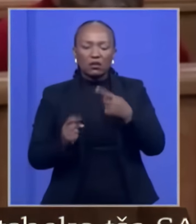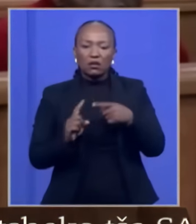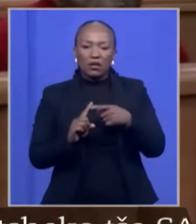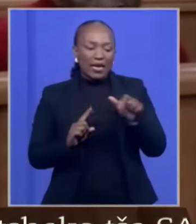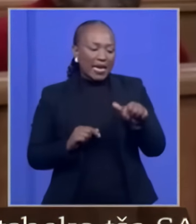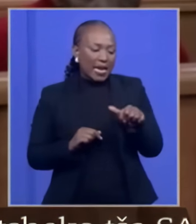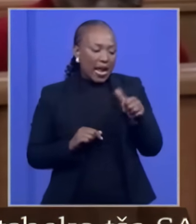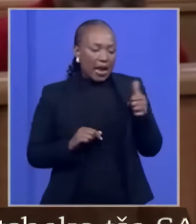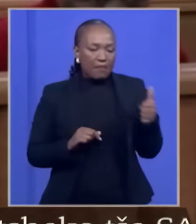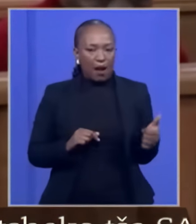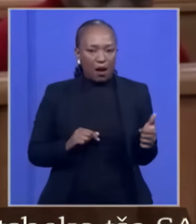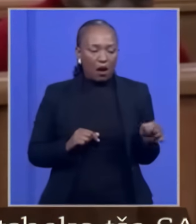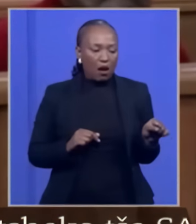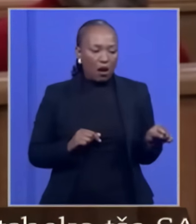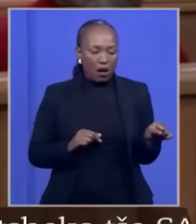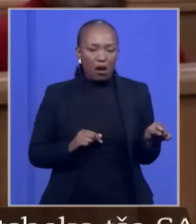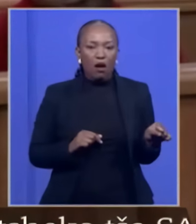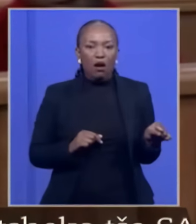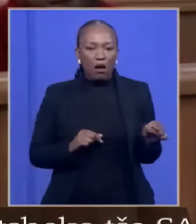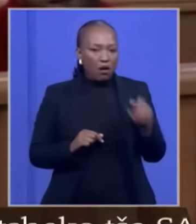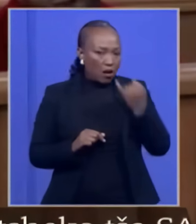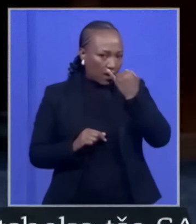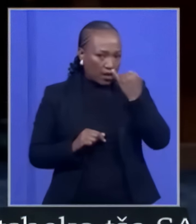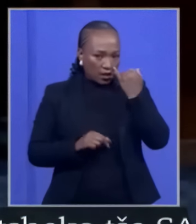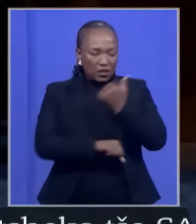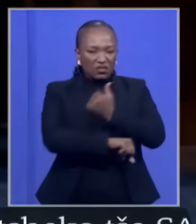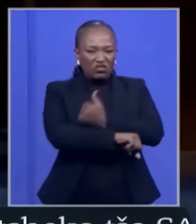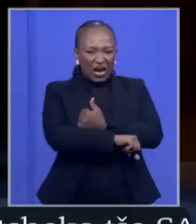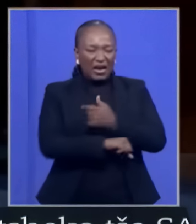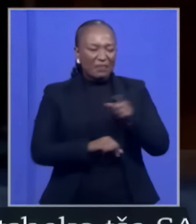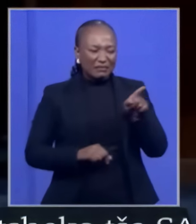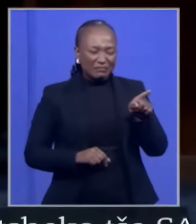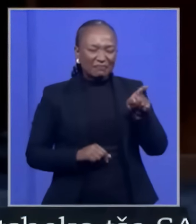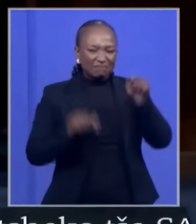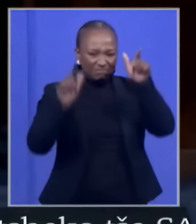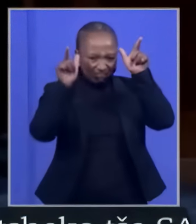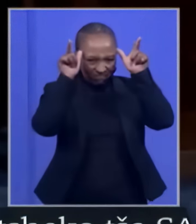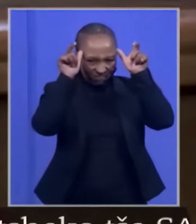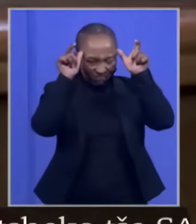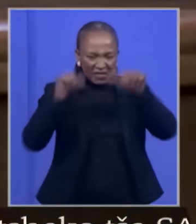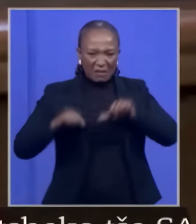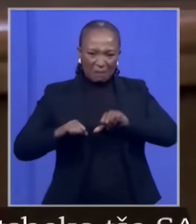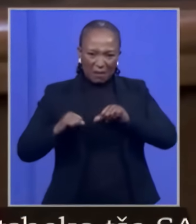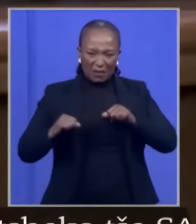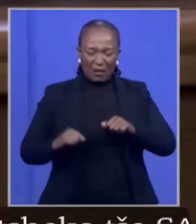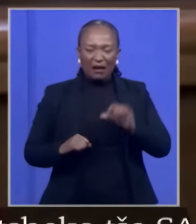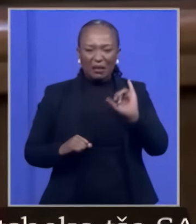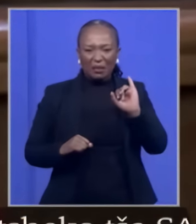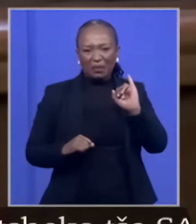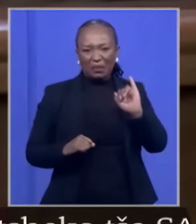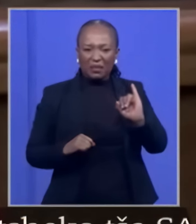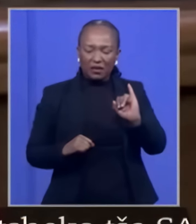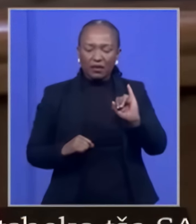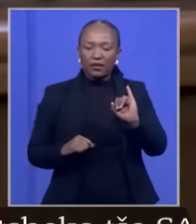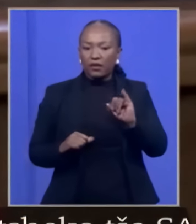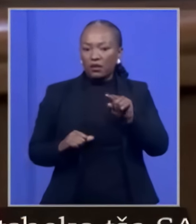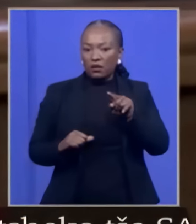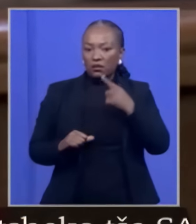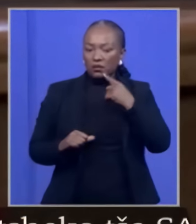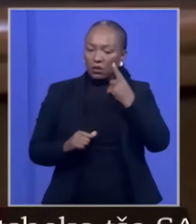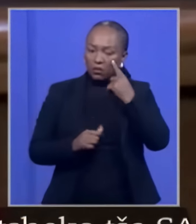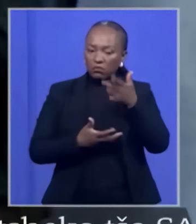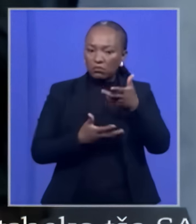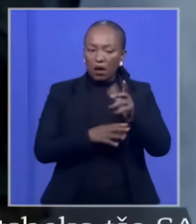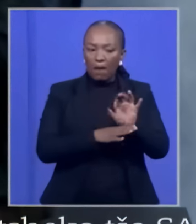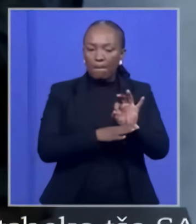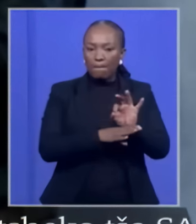moagišane wa gagwe ke mogweba ka diokobatši wa pelo ye mpe. Efela Ndamase o latotše bohlatse bja gore o boledišane le tlhatse go rulaganya polao